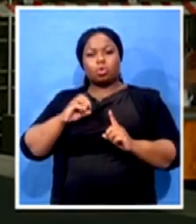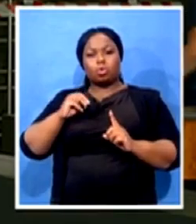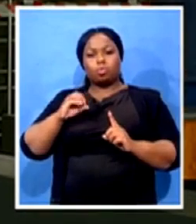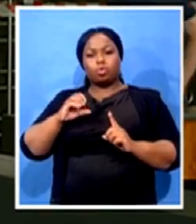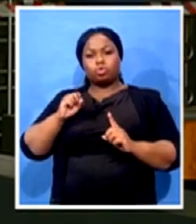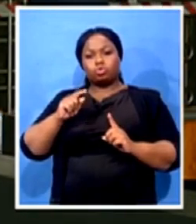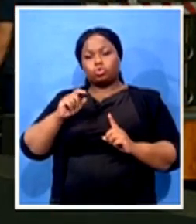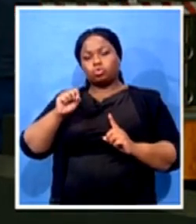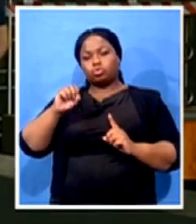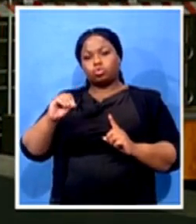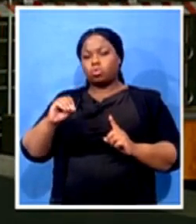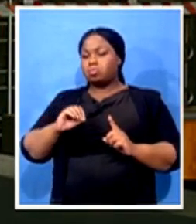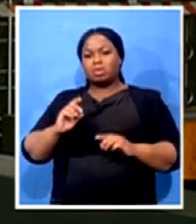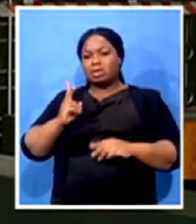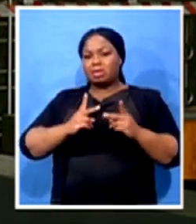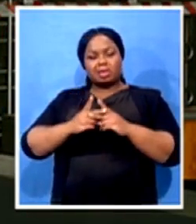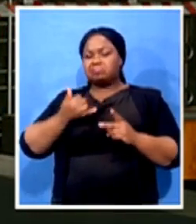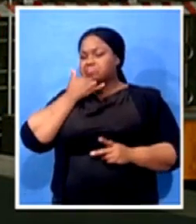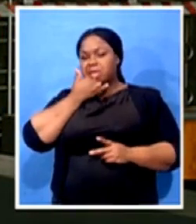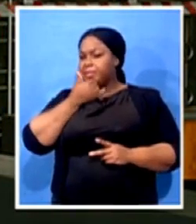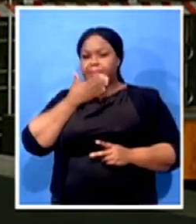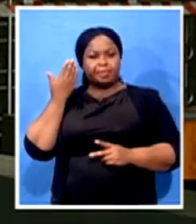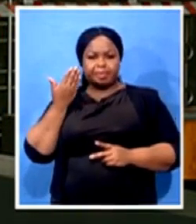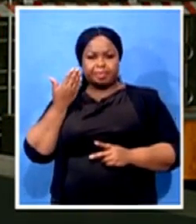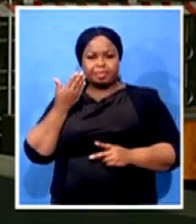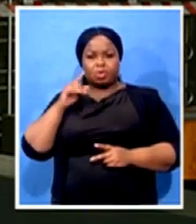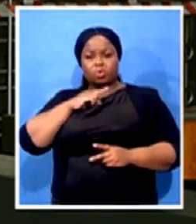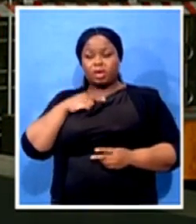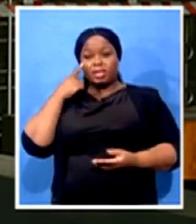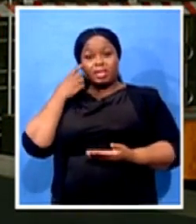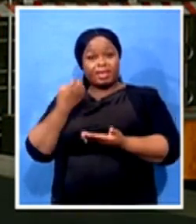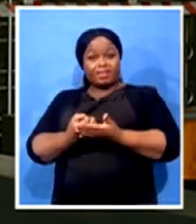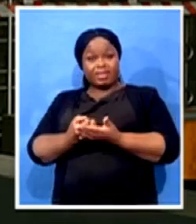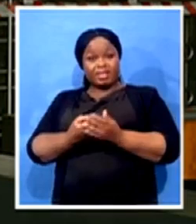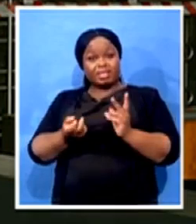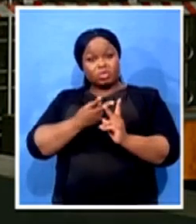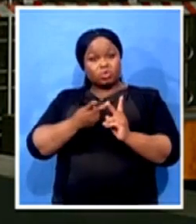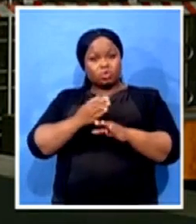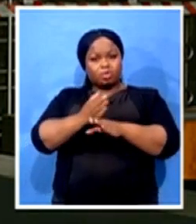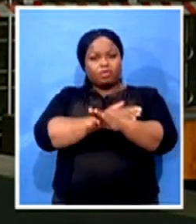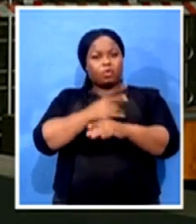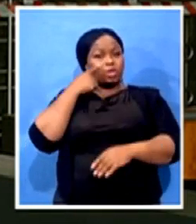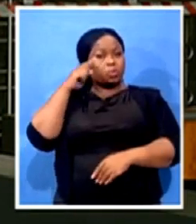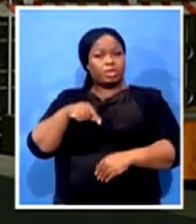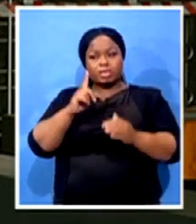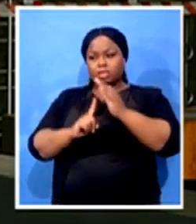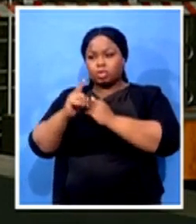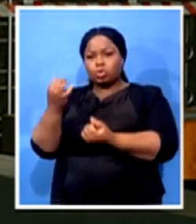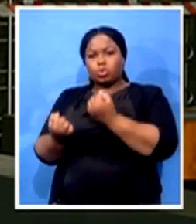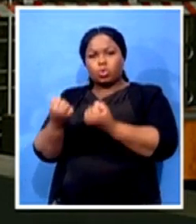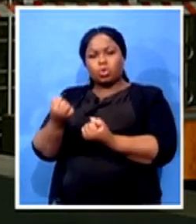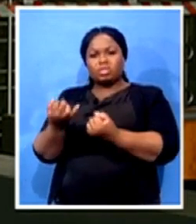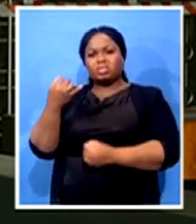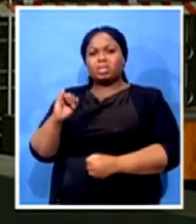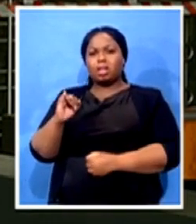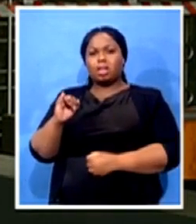the evidence which the two previous witnesses gave in court are still in the indictment. They say they want it